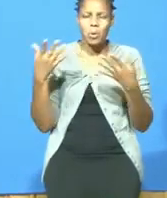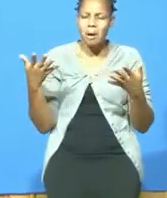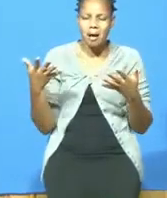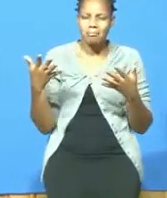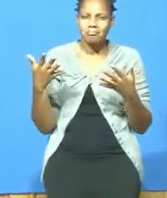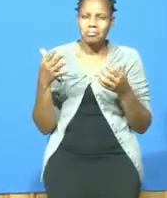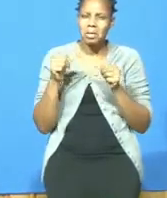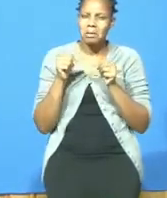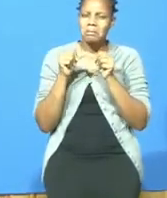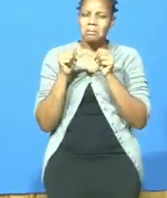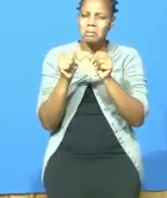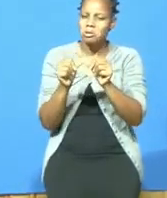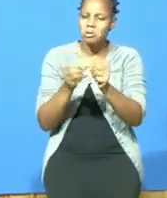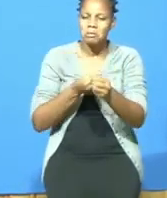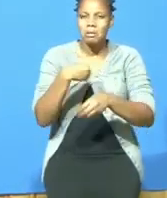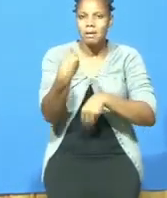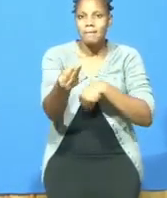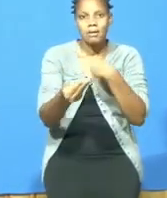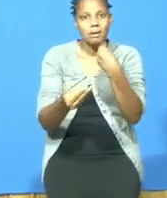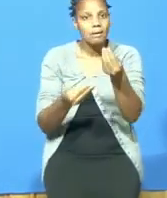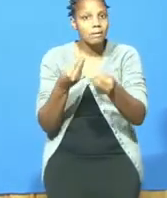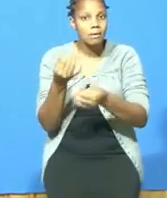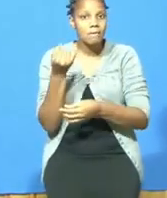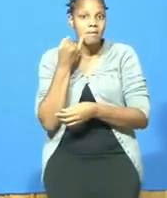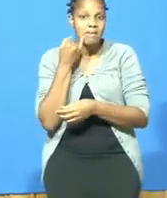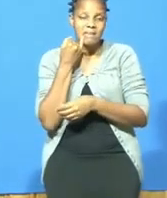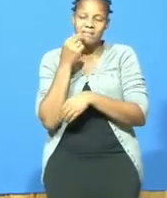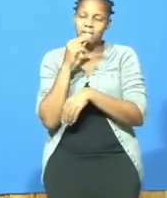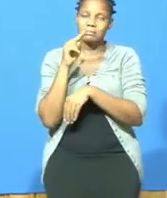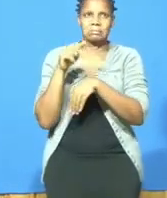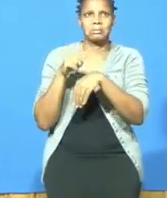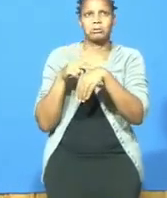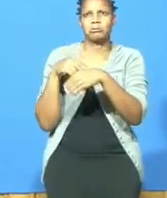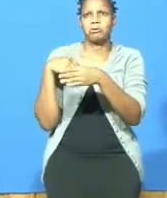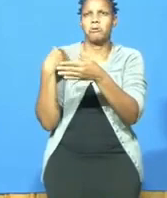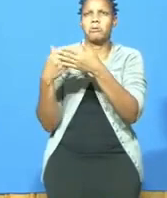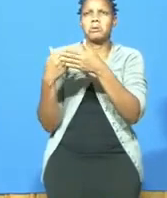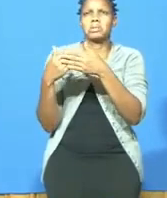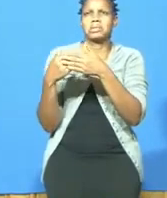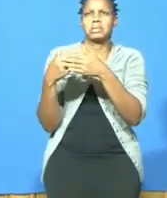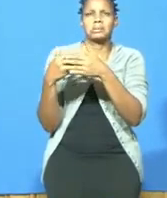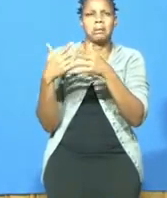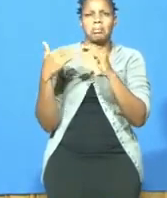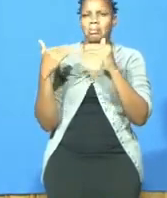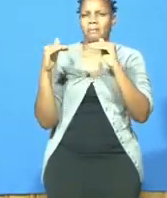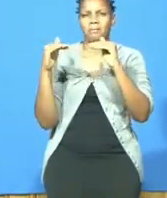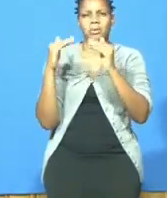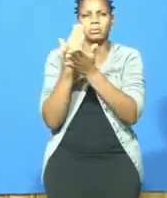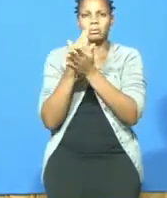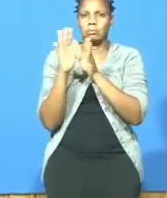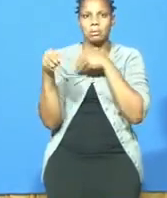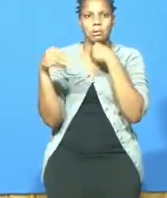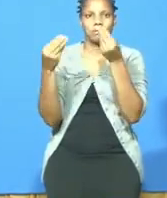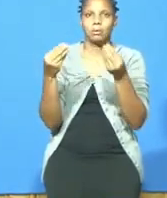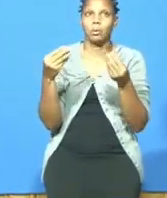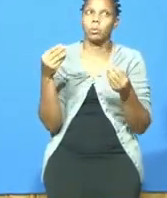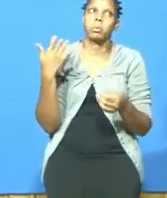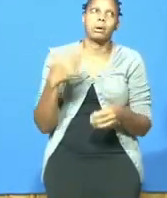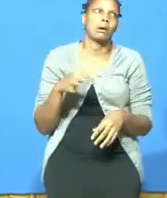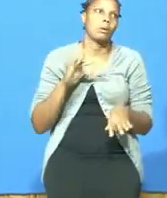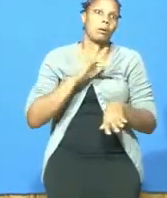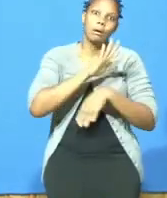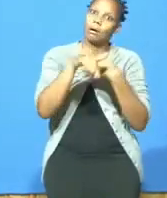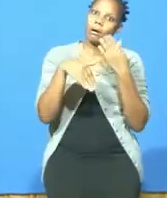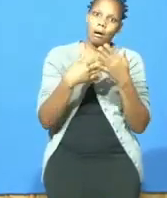on giving. If nature reached a point where it stopped giving, well, all of us will be in